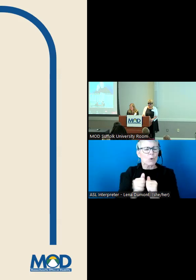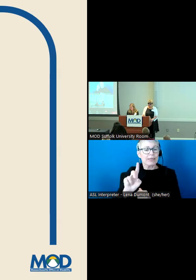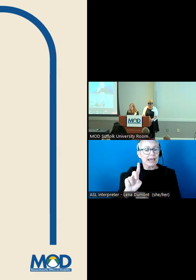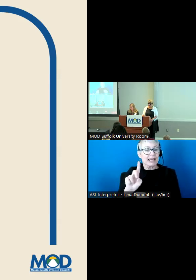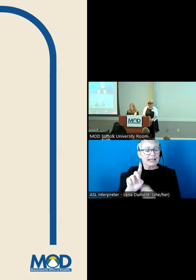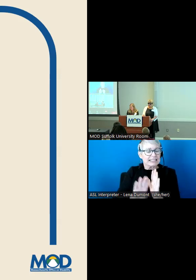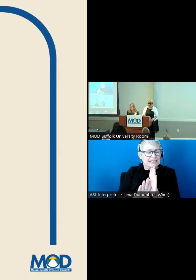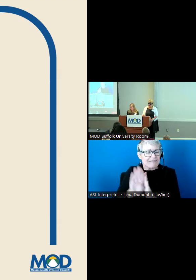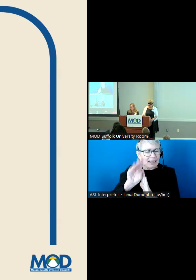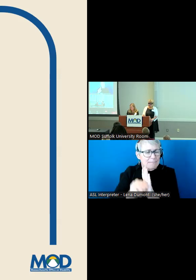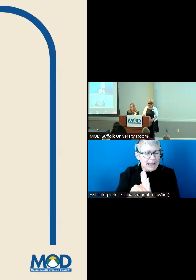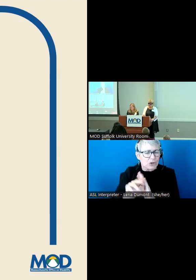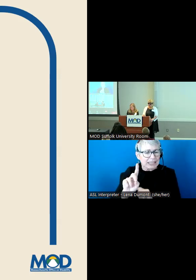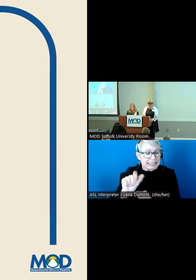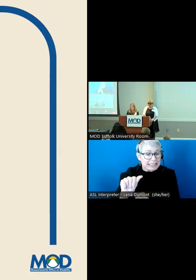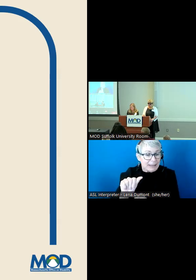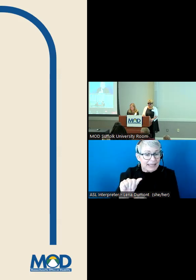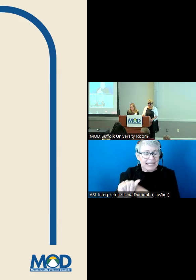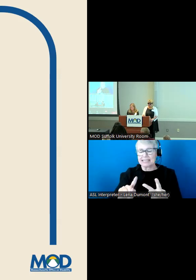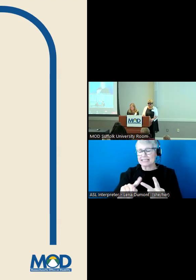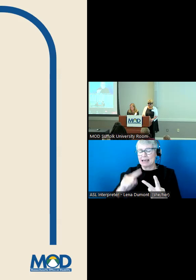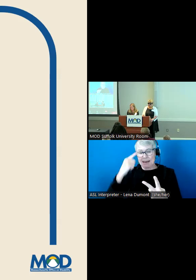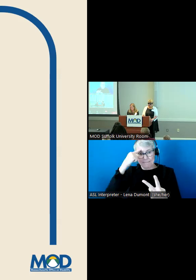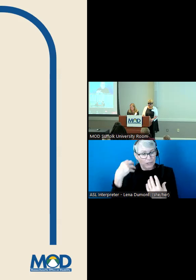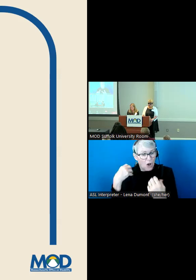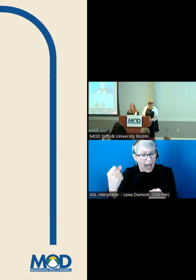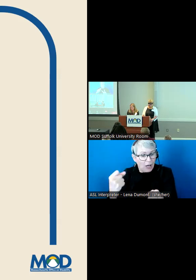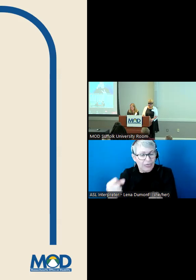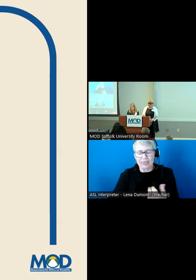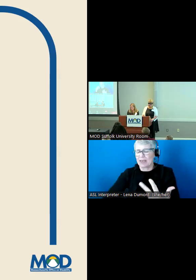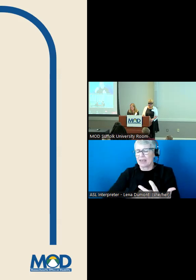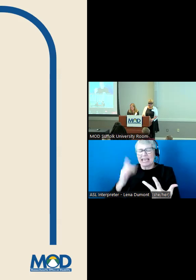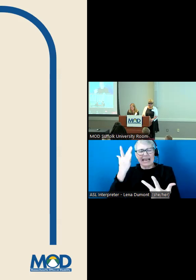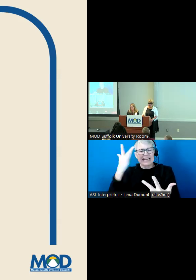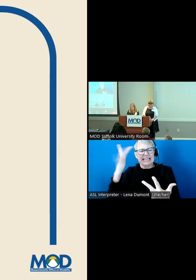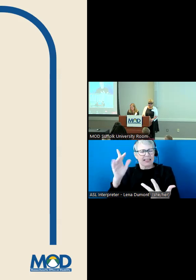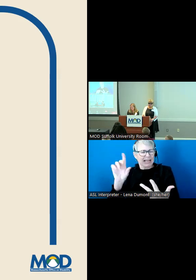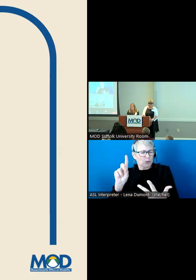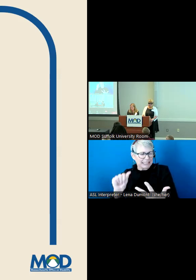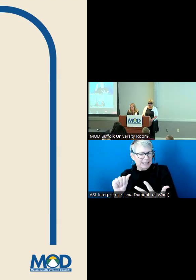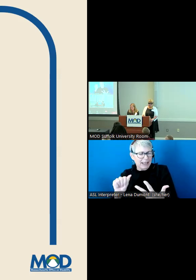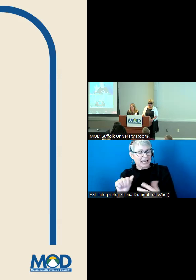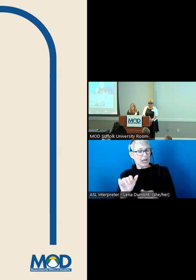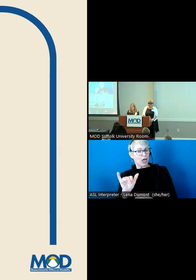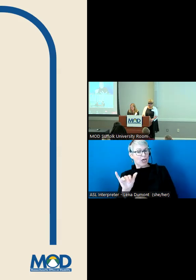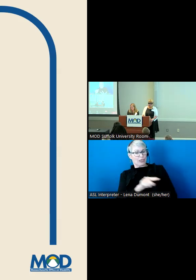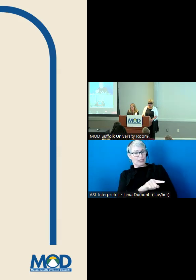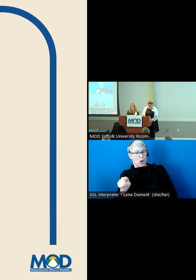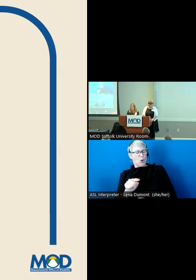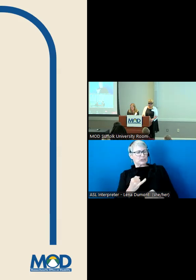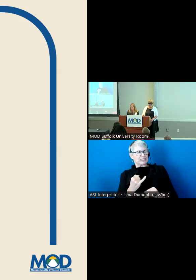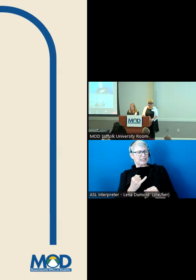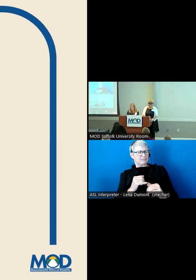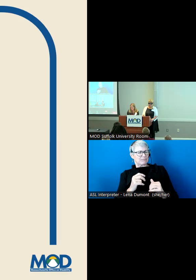state hospitals for people with mental health conditions. And, you know, it's quite a, you know, there's a lot of